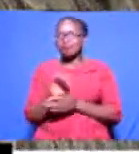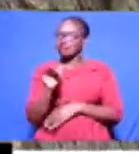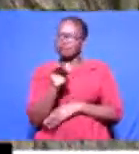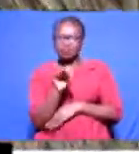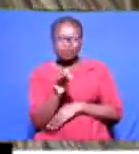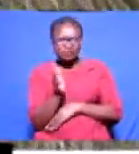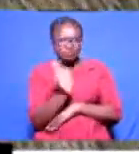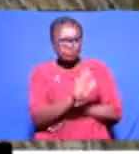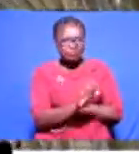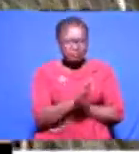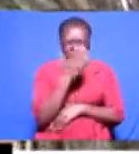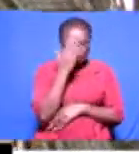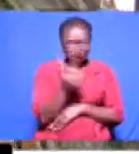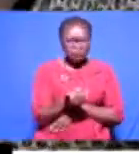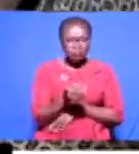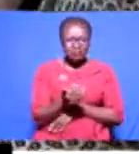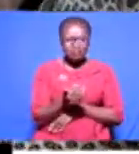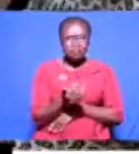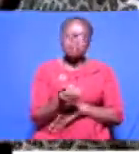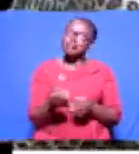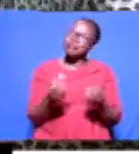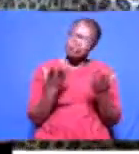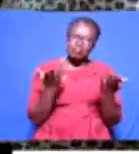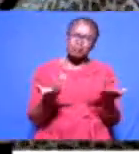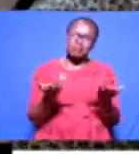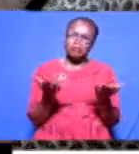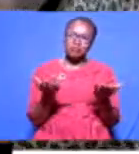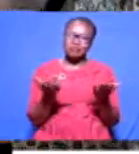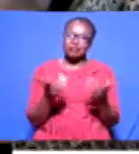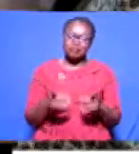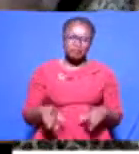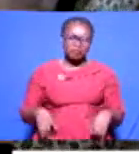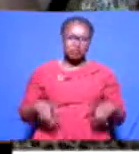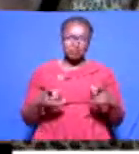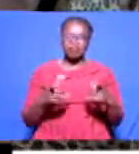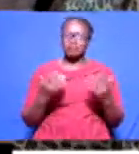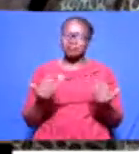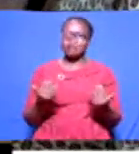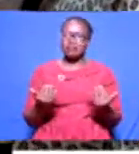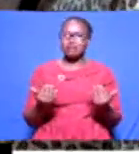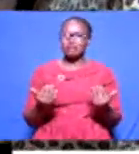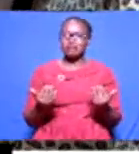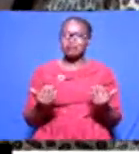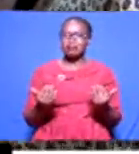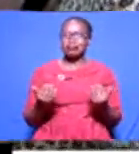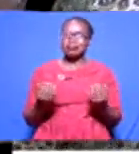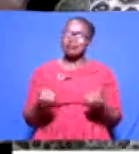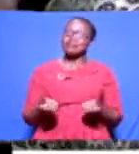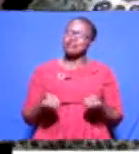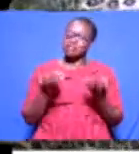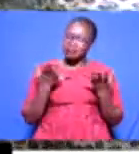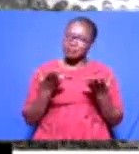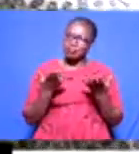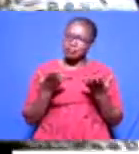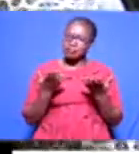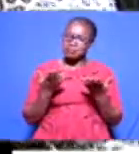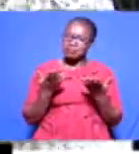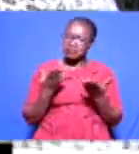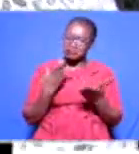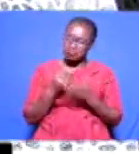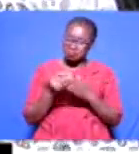nikarudisha sababu iko juu sana. Maisha ya wananchi imeenda juu na pesa sikuwa nayo ya